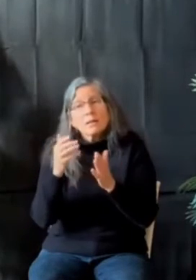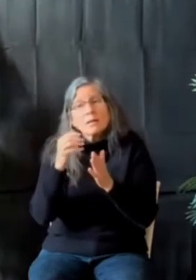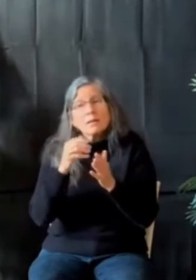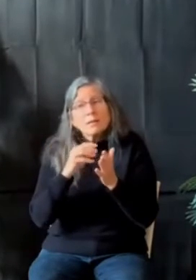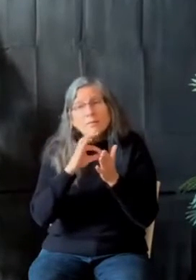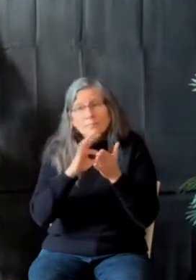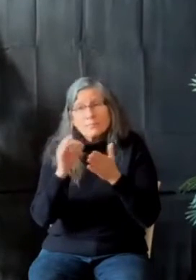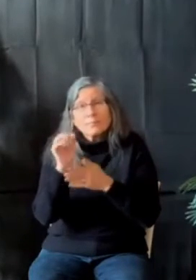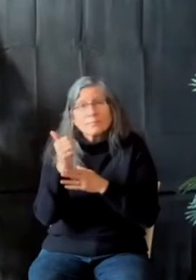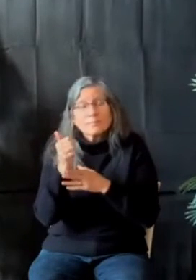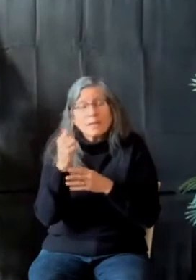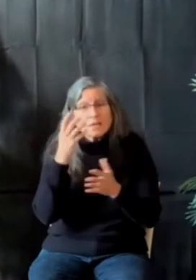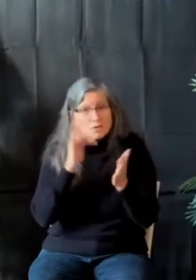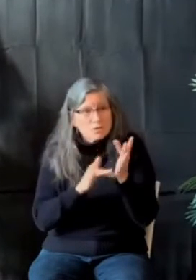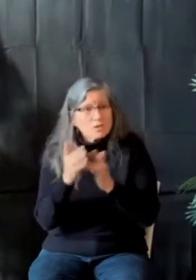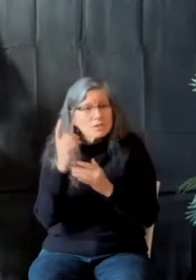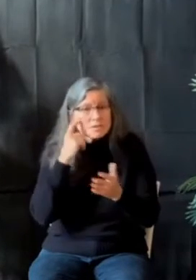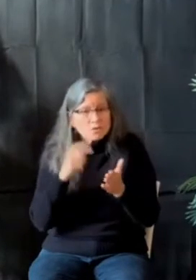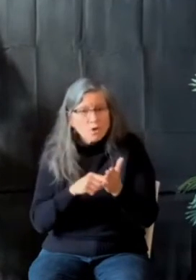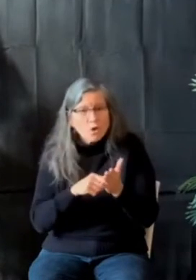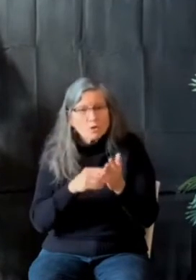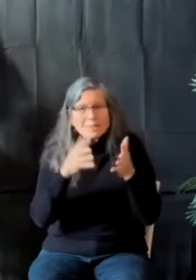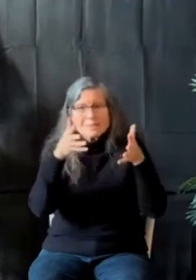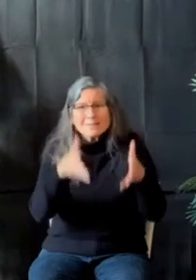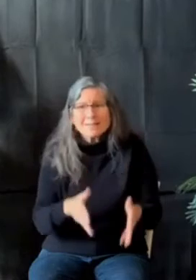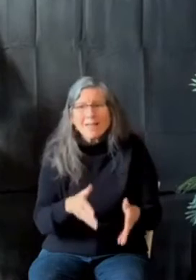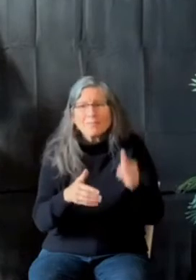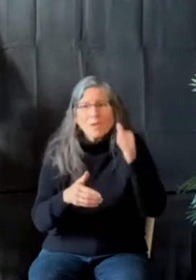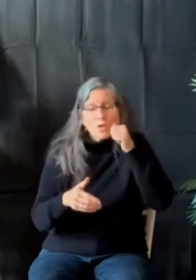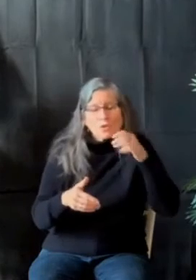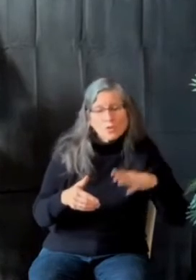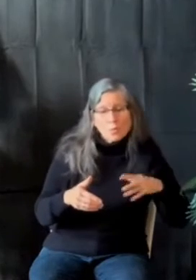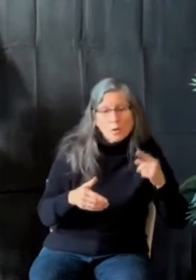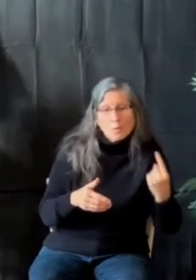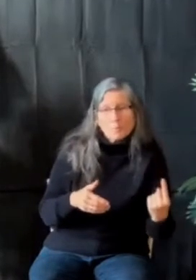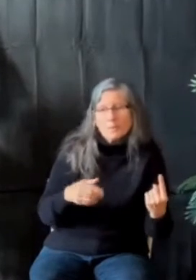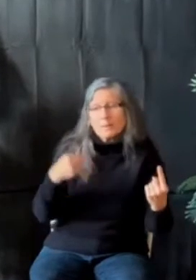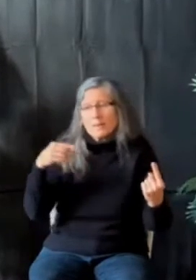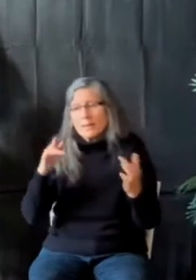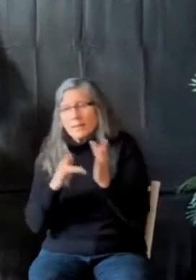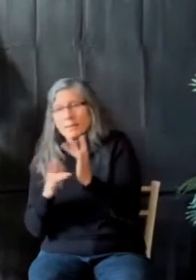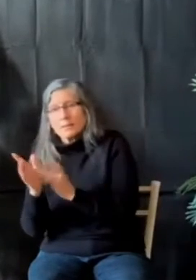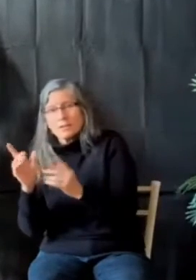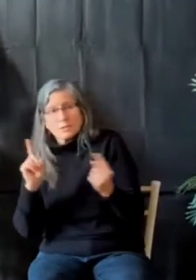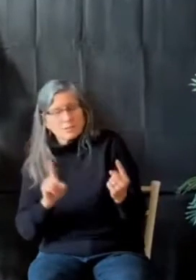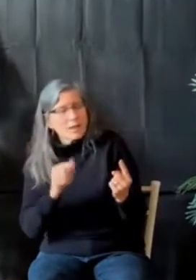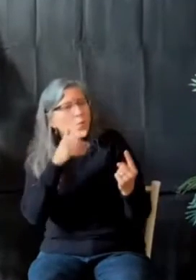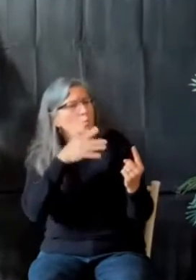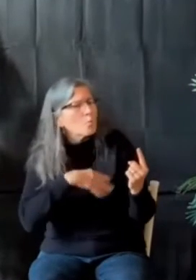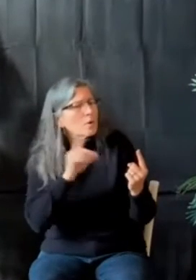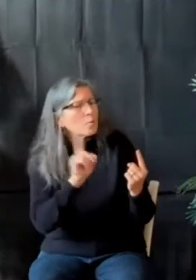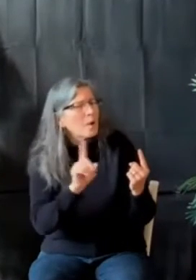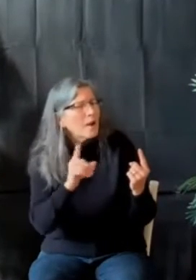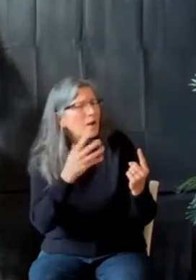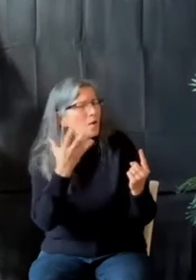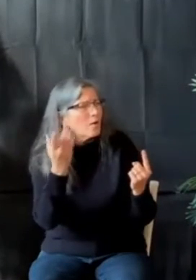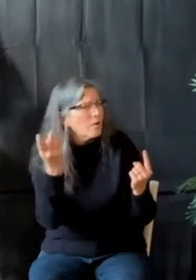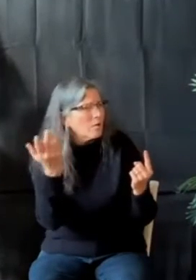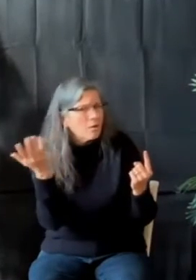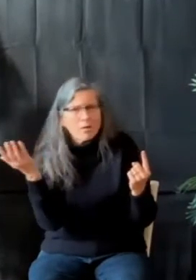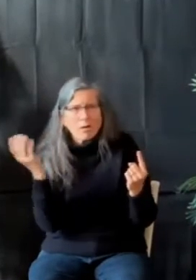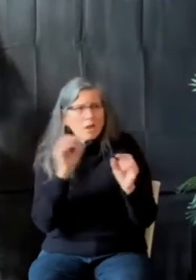after Jesus had noticed that it was just him and her, he straightened up and asked her, "Woman, where are they? Has no